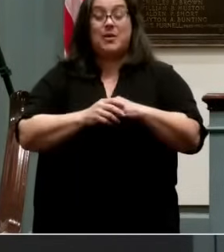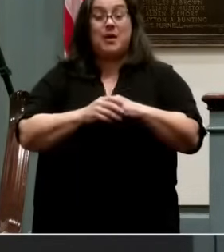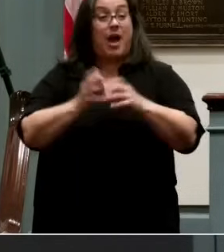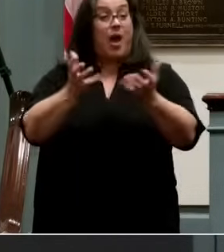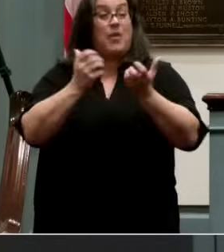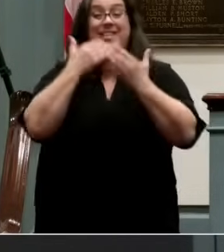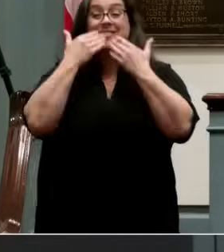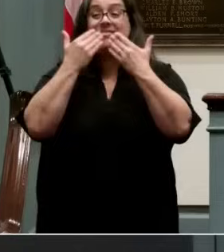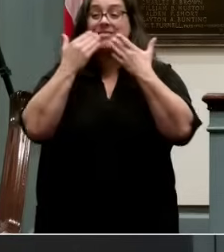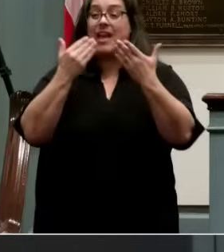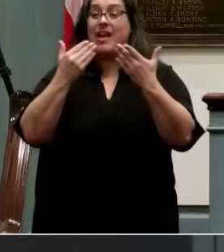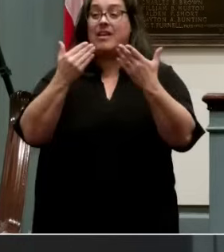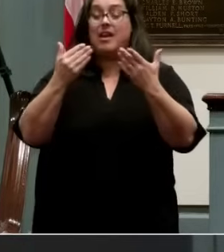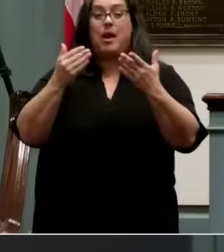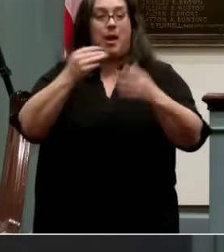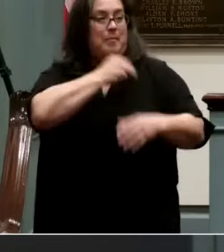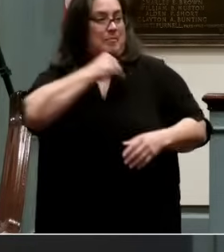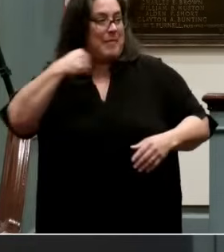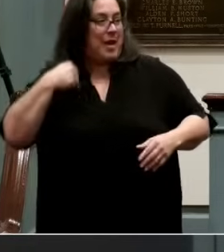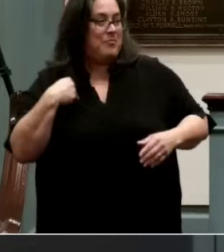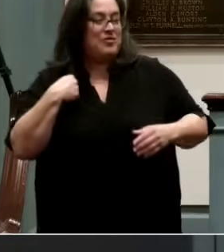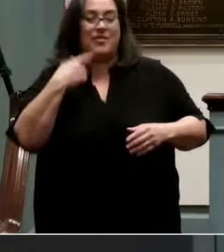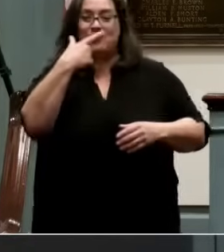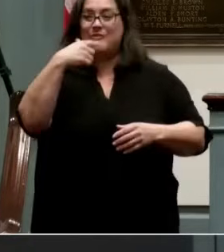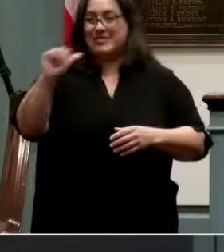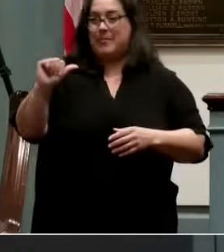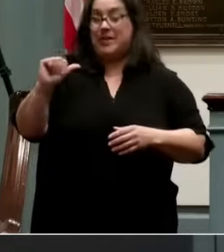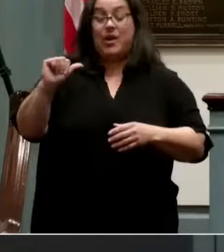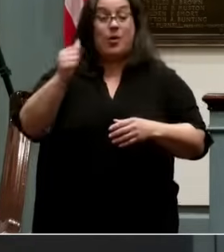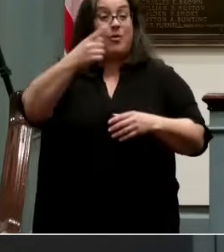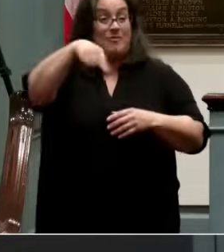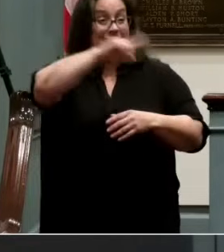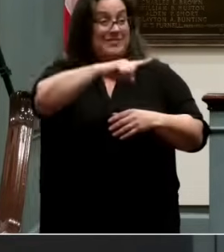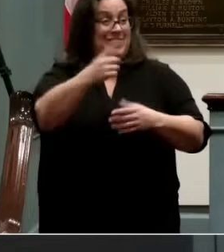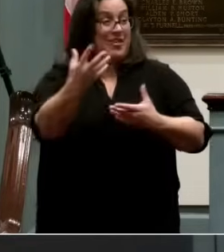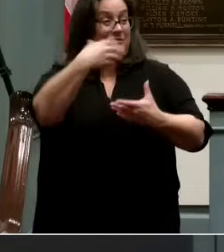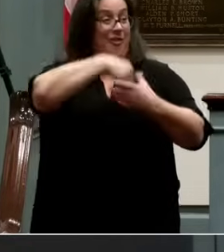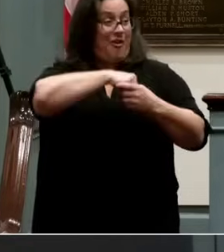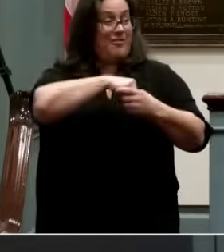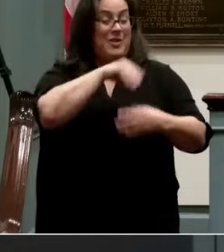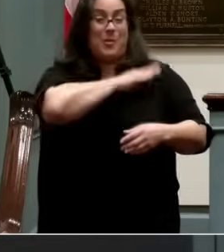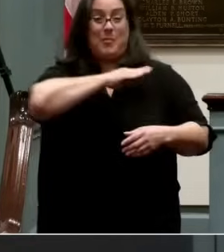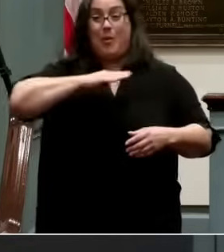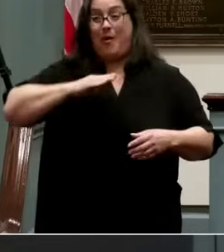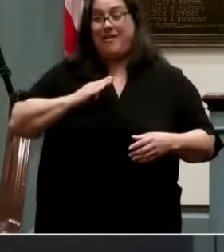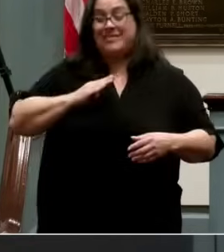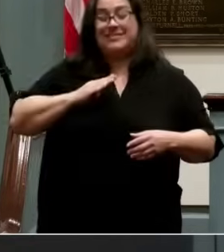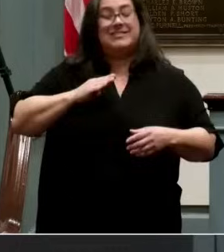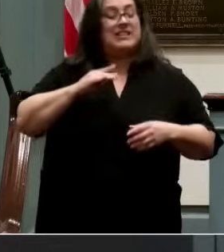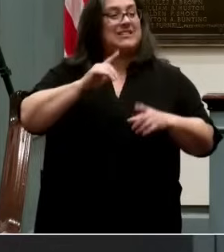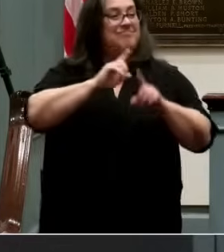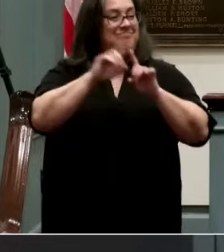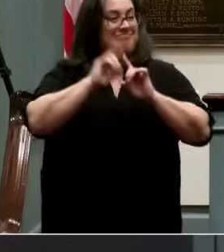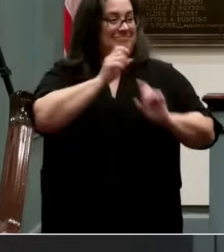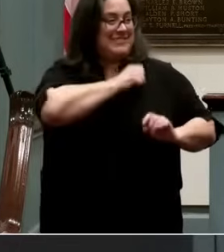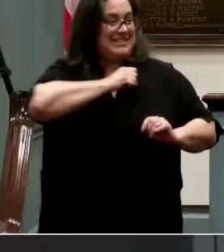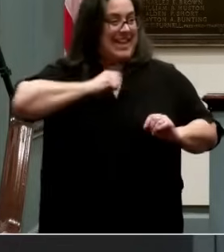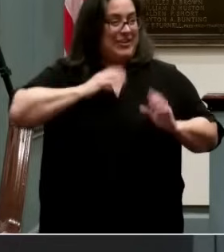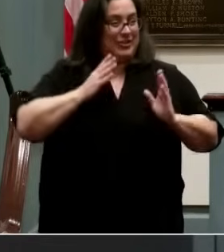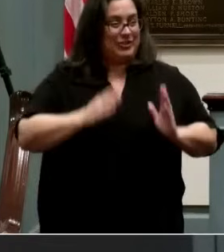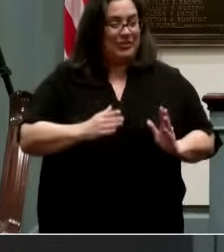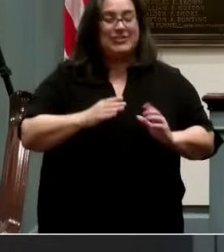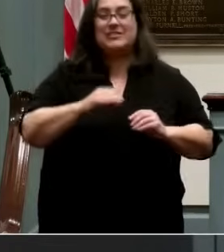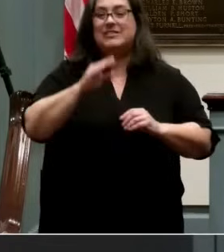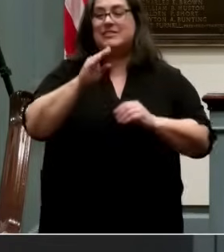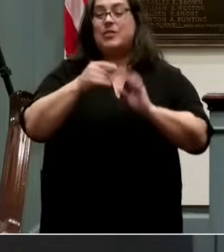like to thank members of the General Assembly who serve on the board of the DPP, Senators Jack Walsh and Brian Pettyjohn, Representative